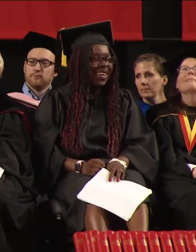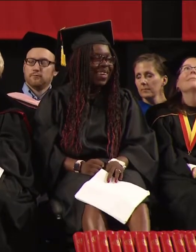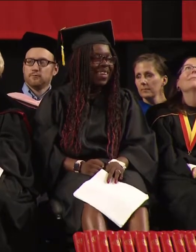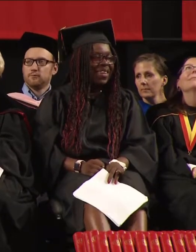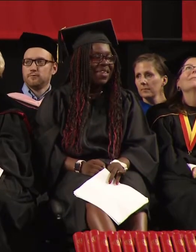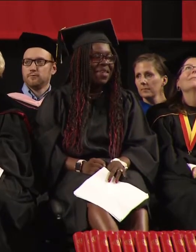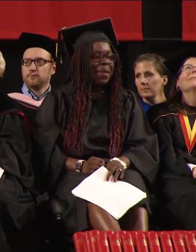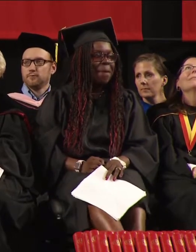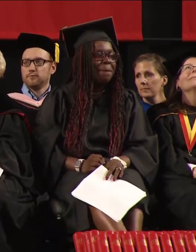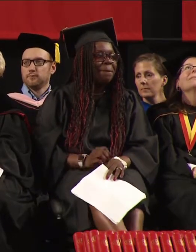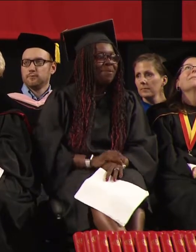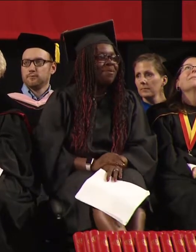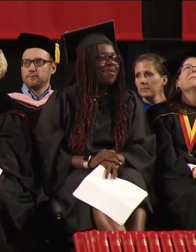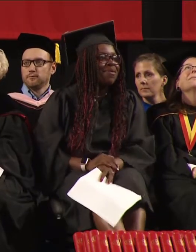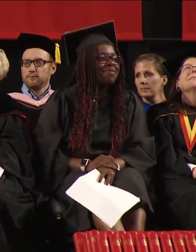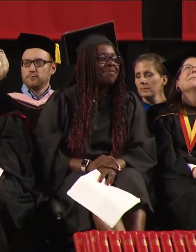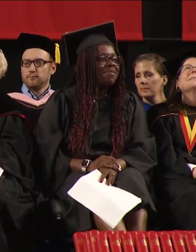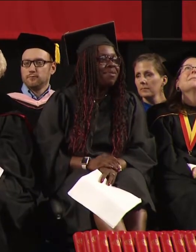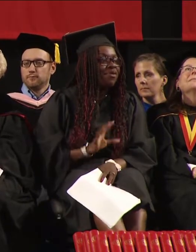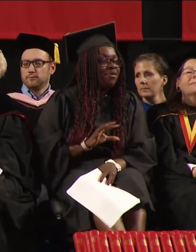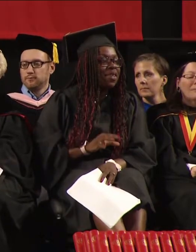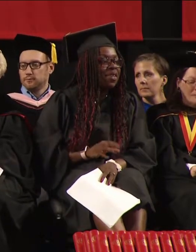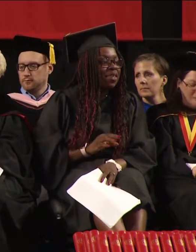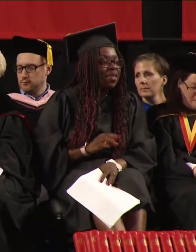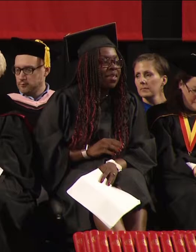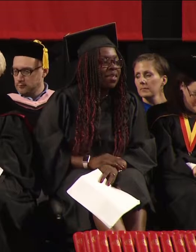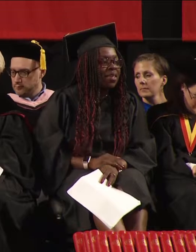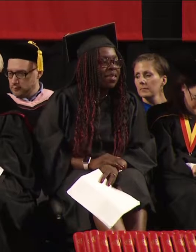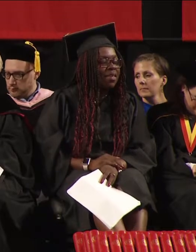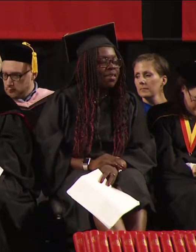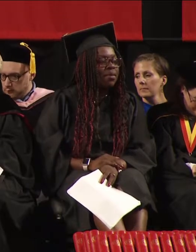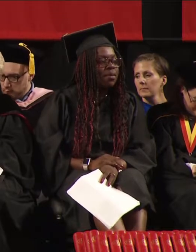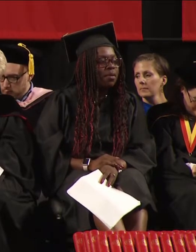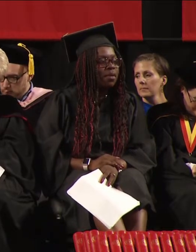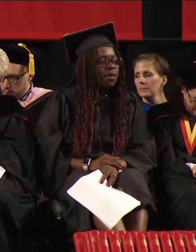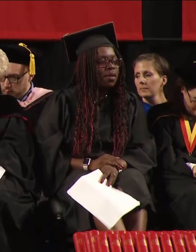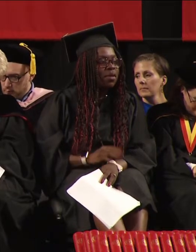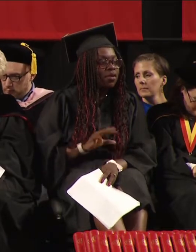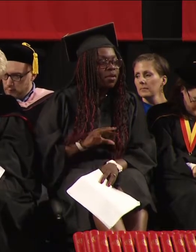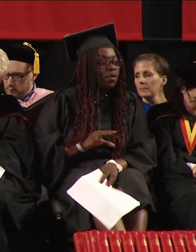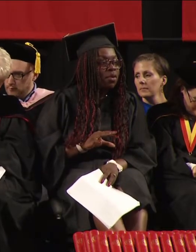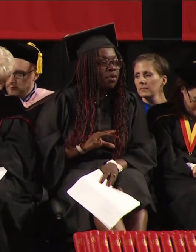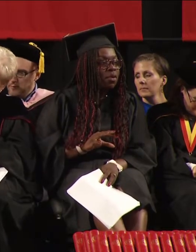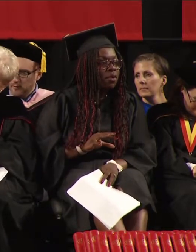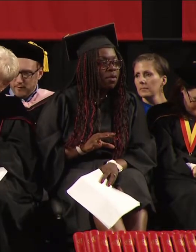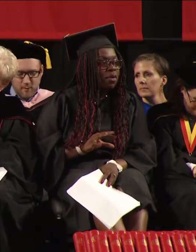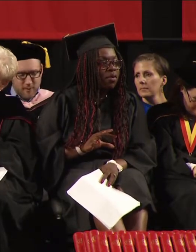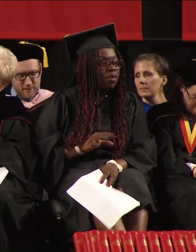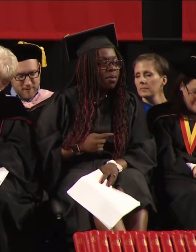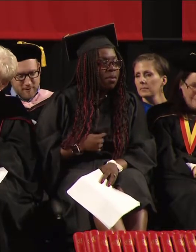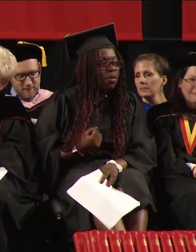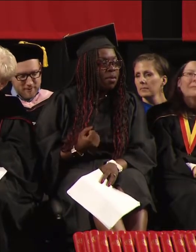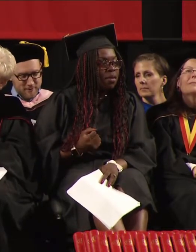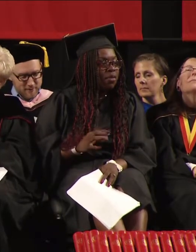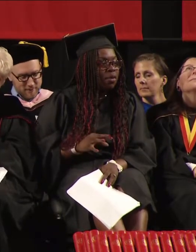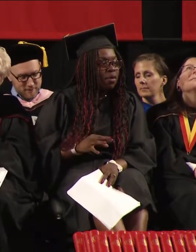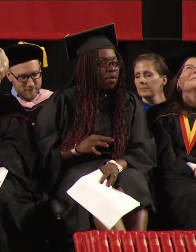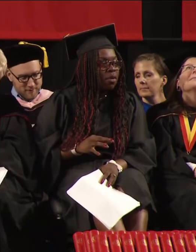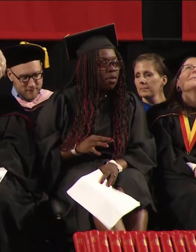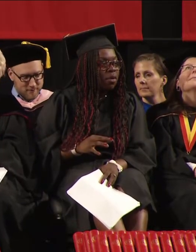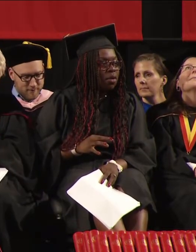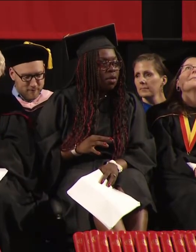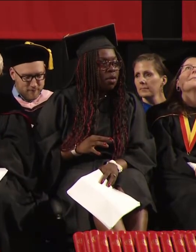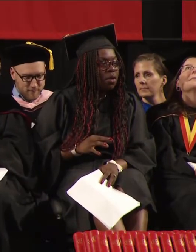an inspirational life and an inspirational story, which is why I invited Ms. Hausmann